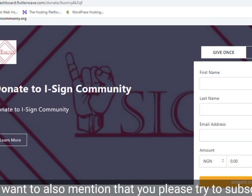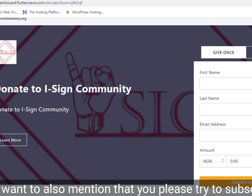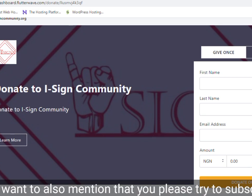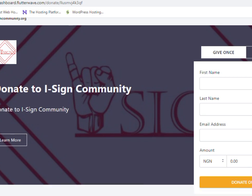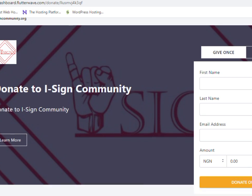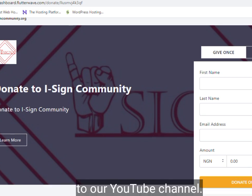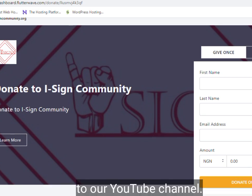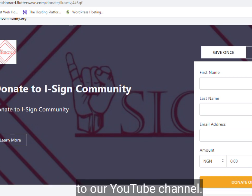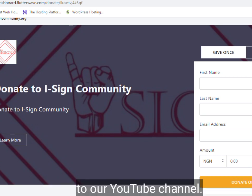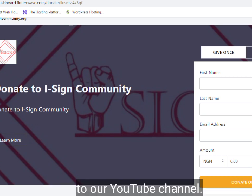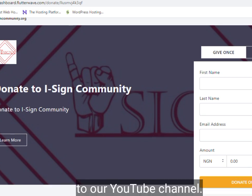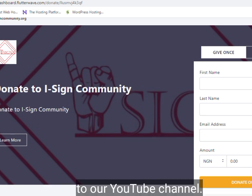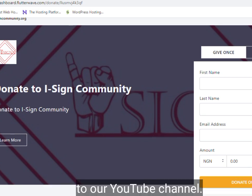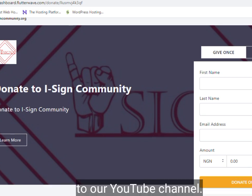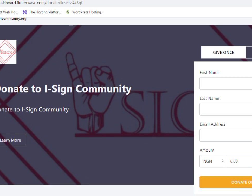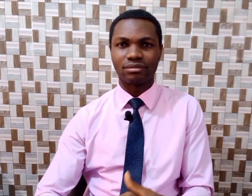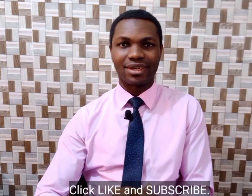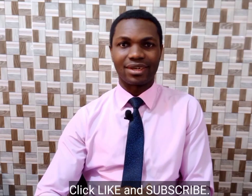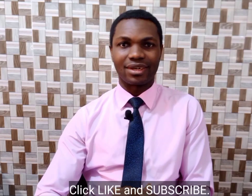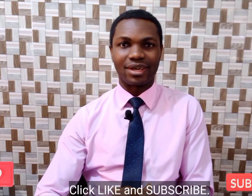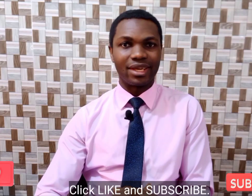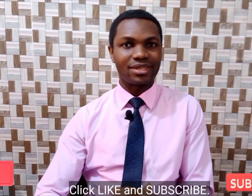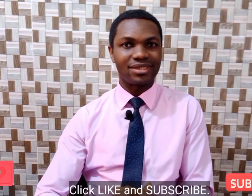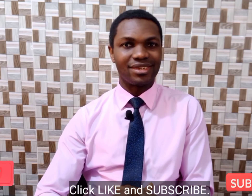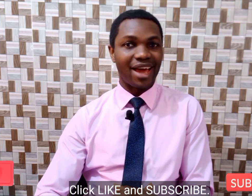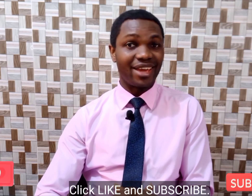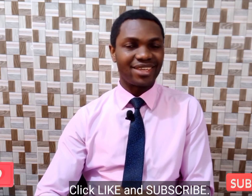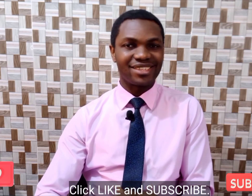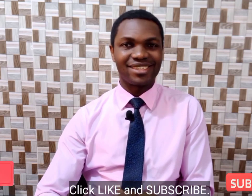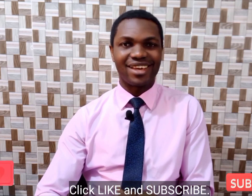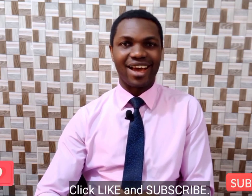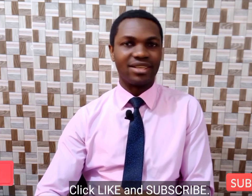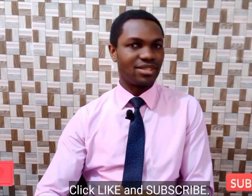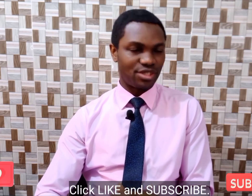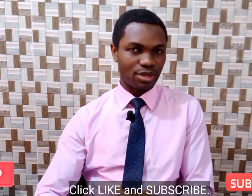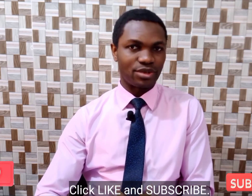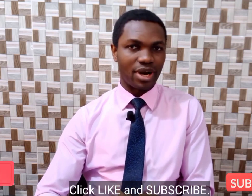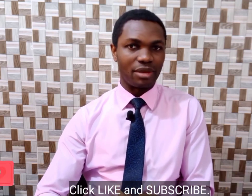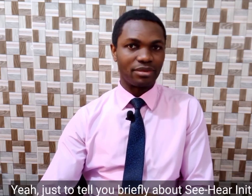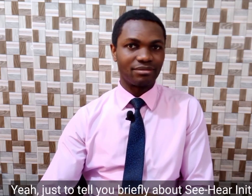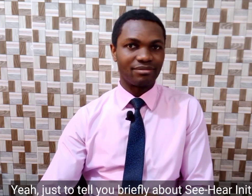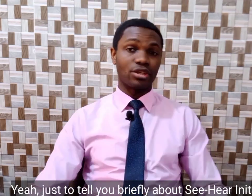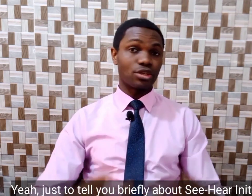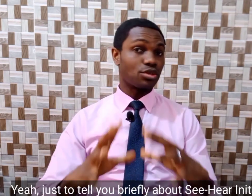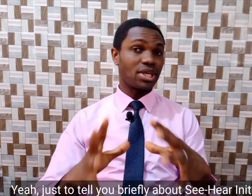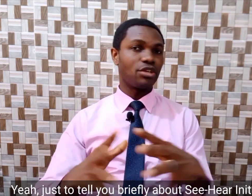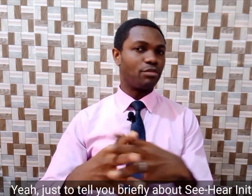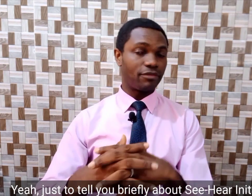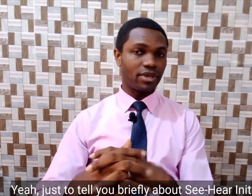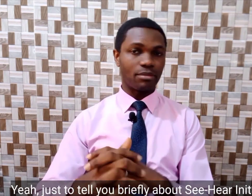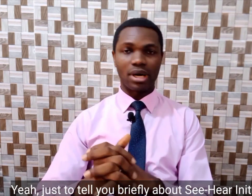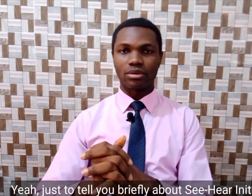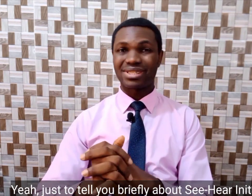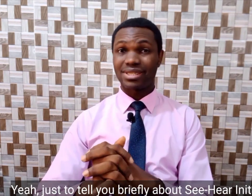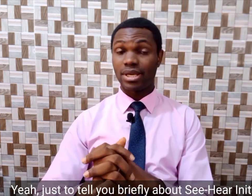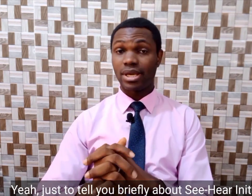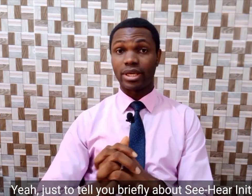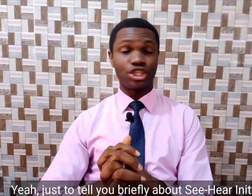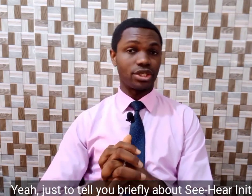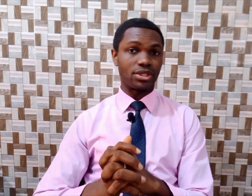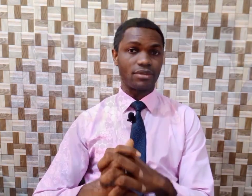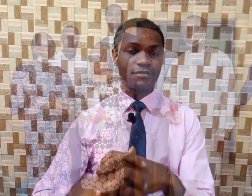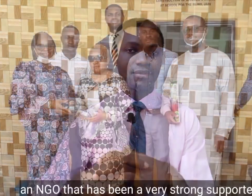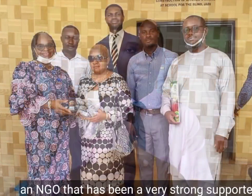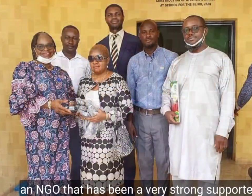please try to subscribe to our YouTube channel. Click like and subscribe. Yeah, just to tell you briefly about See